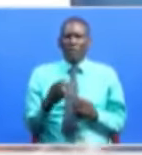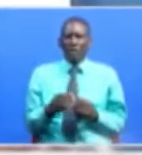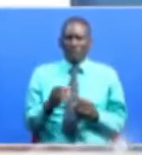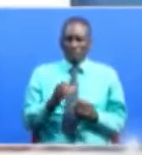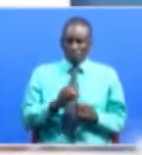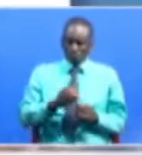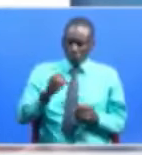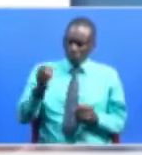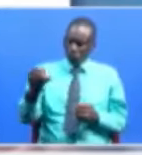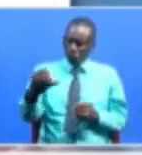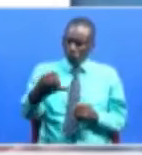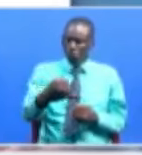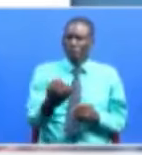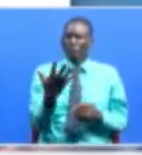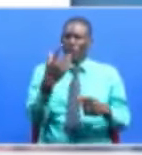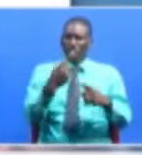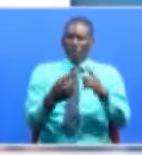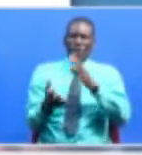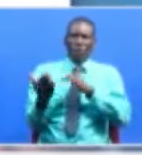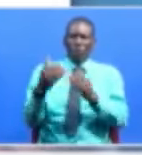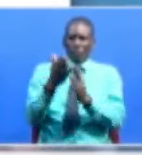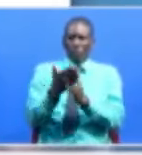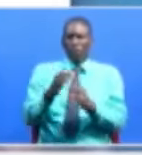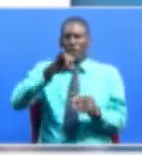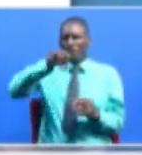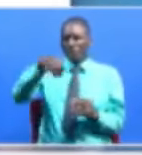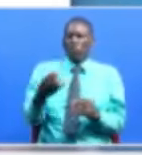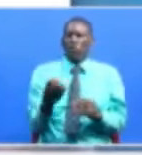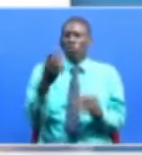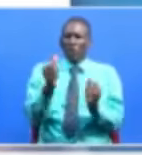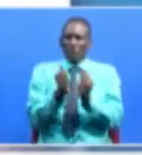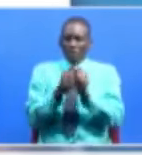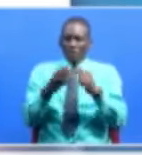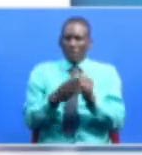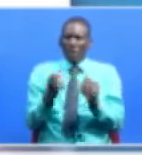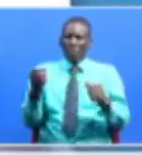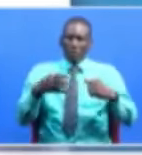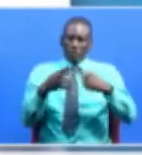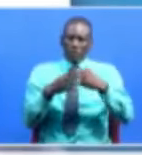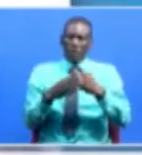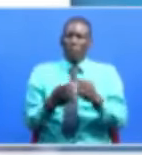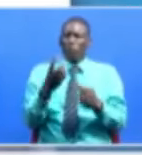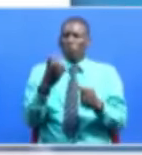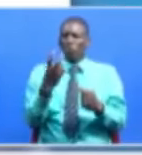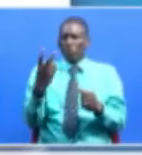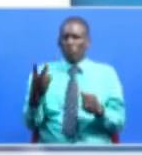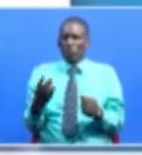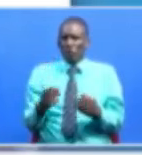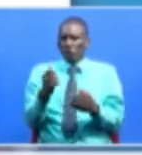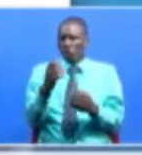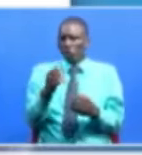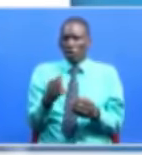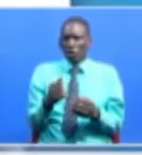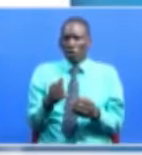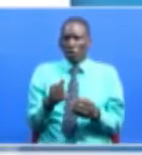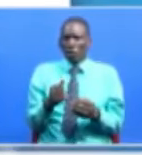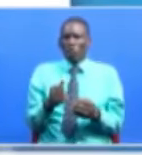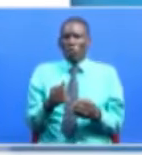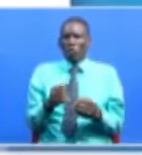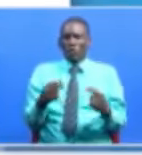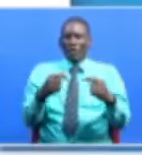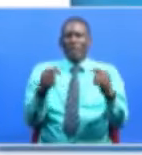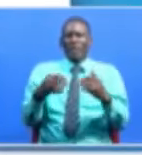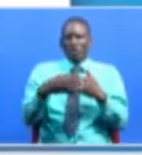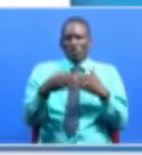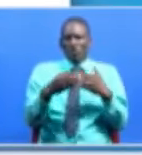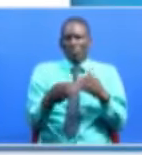going 5 years back between January 2019 and September 2022, the shilling lost ground against the dollar by only